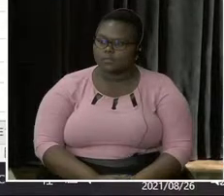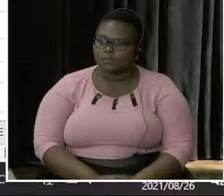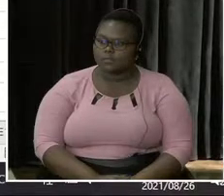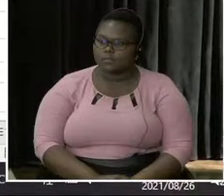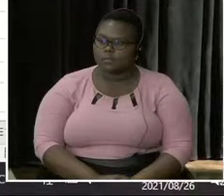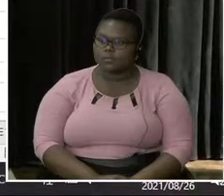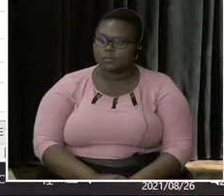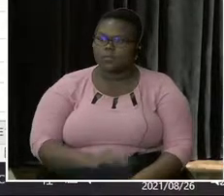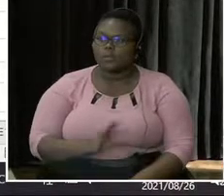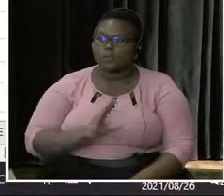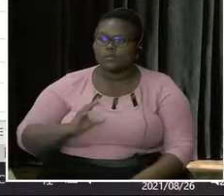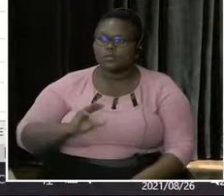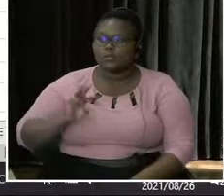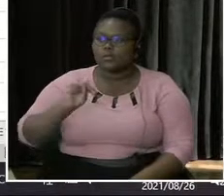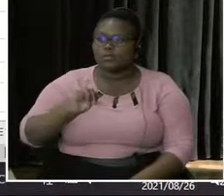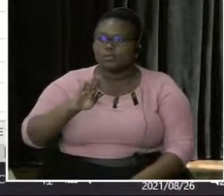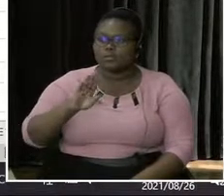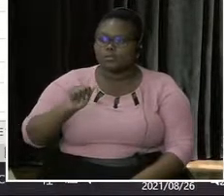Councillor Mbanjwa.